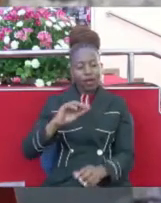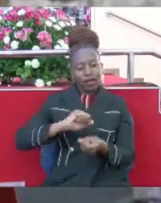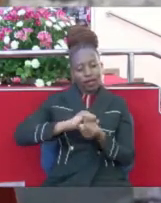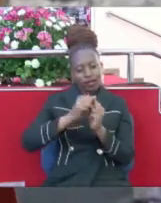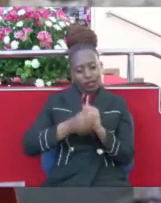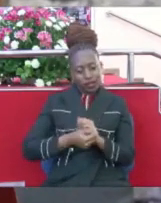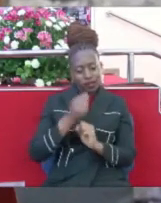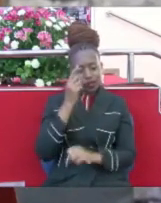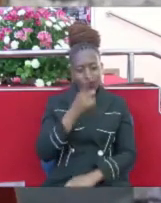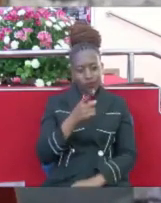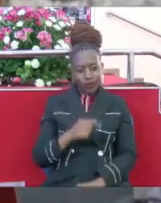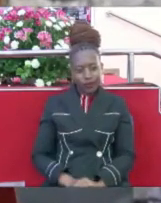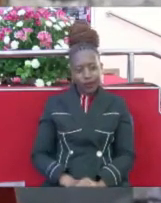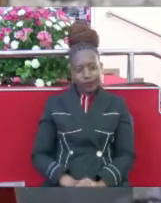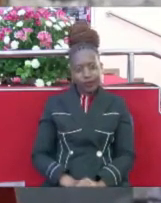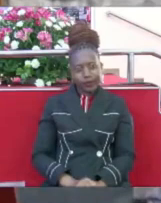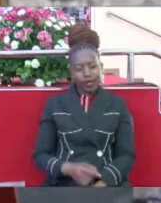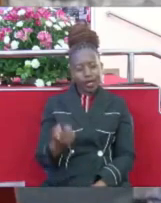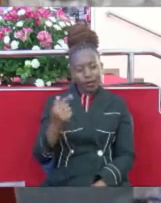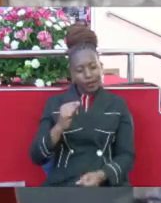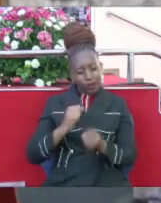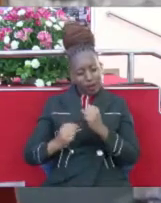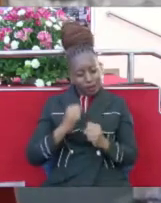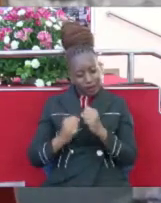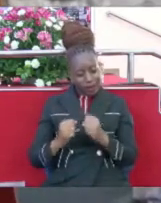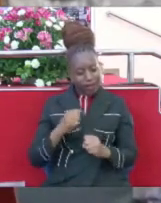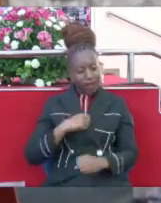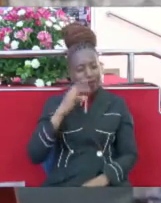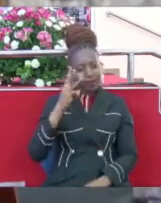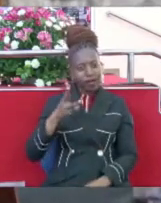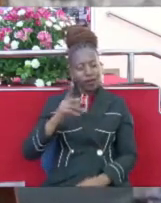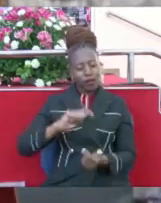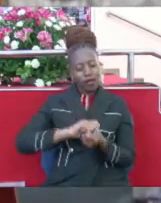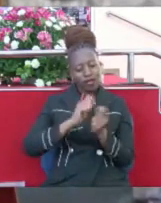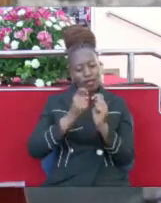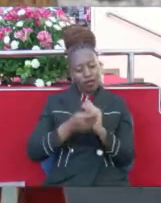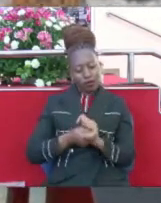transformation. Come running and I'll be able to change your life.